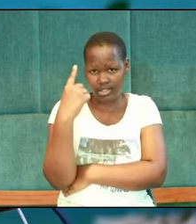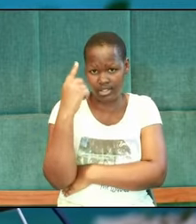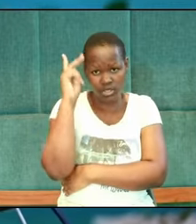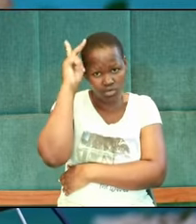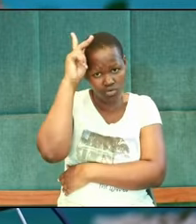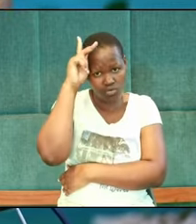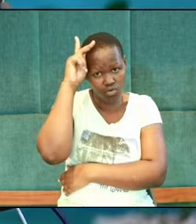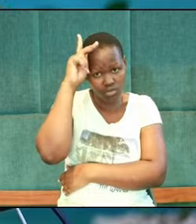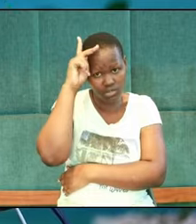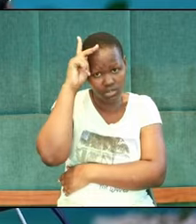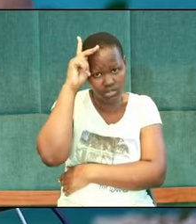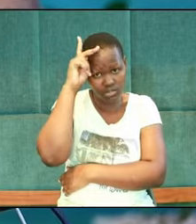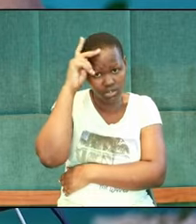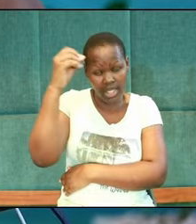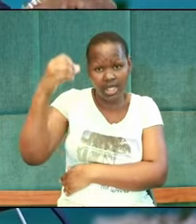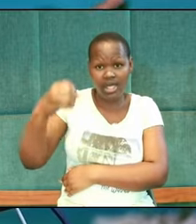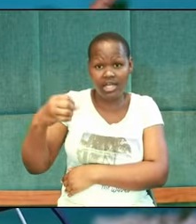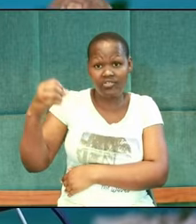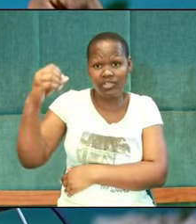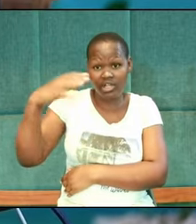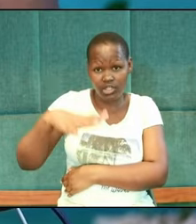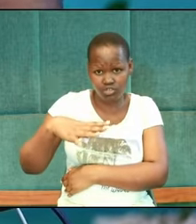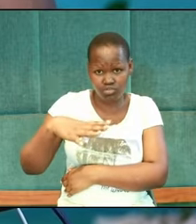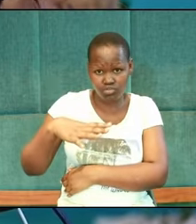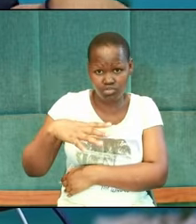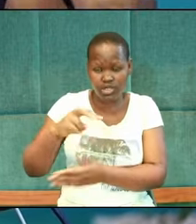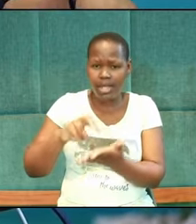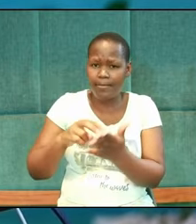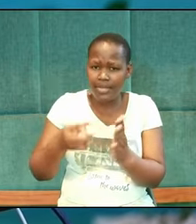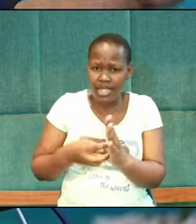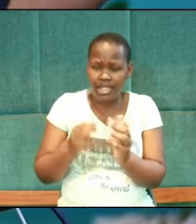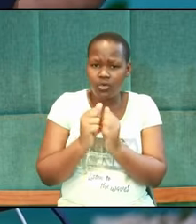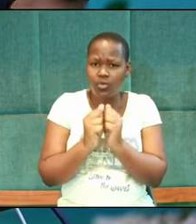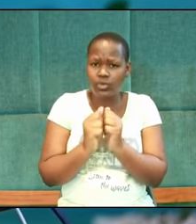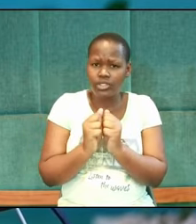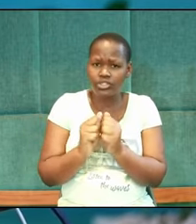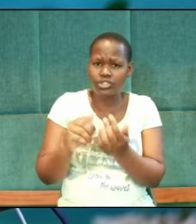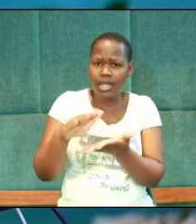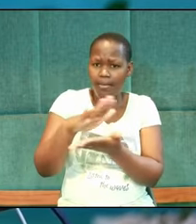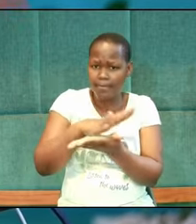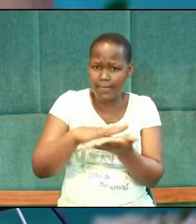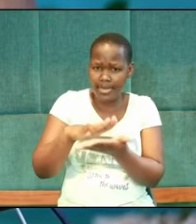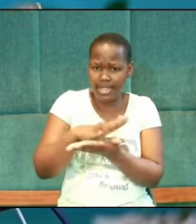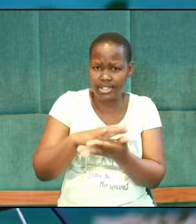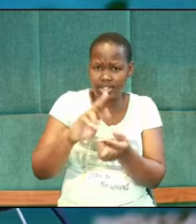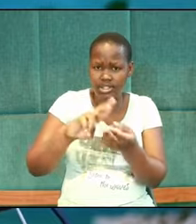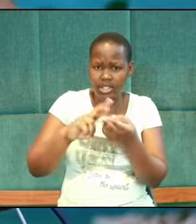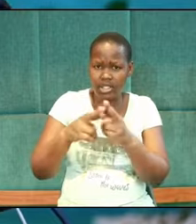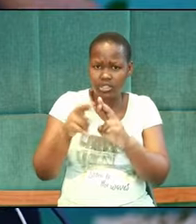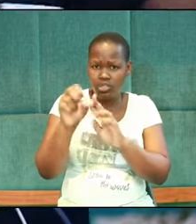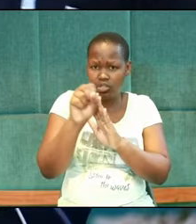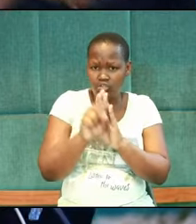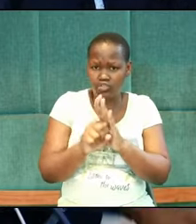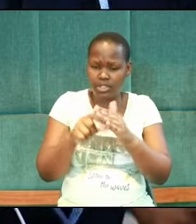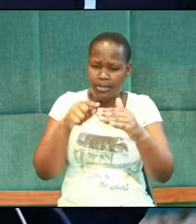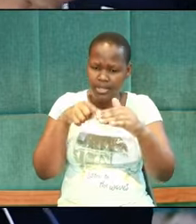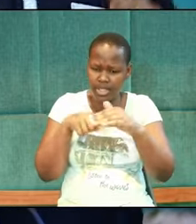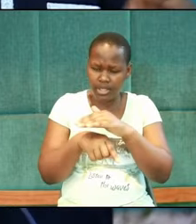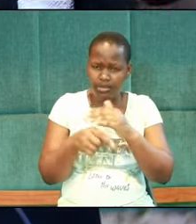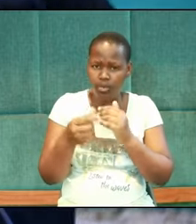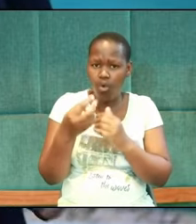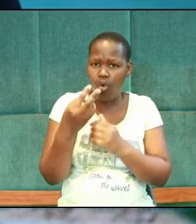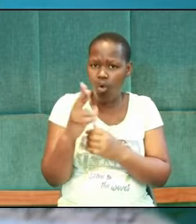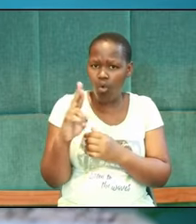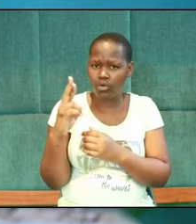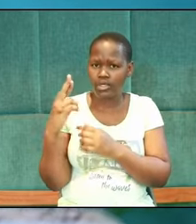Knowledge is a revelation or notion that is based on intimate relationship or